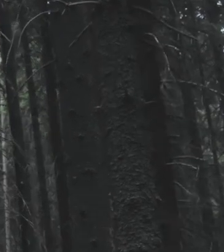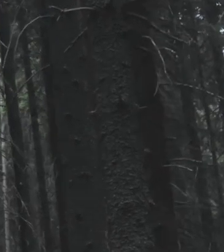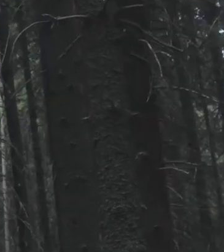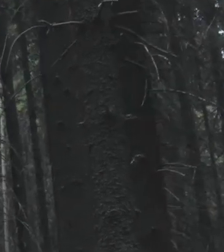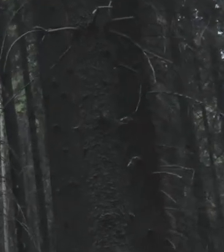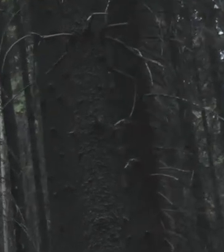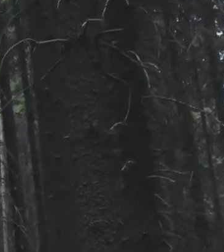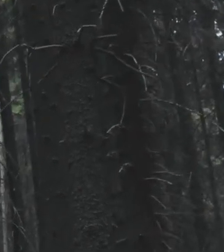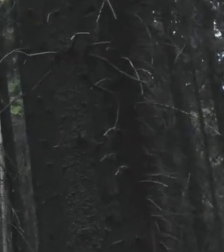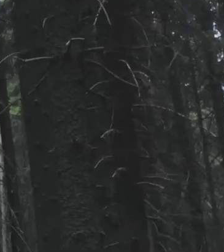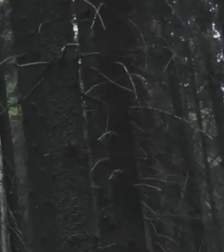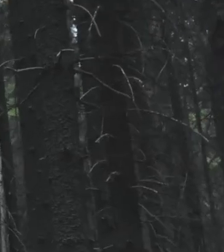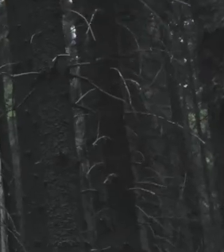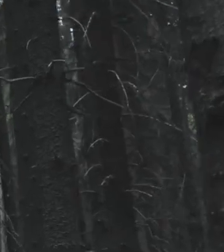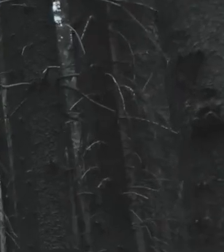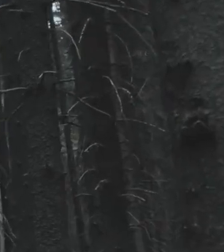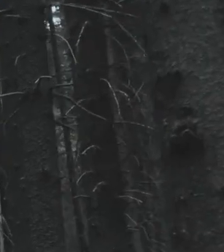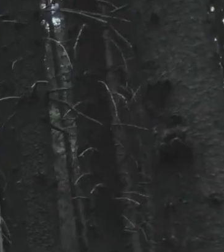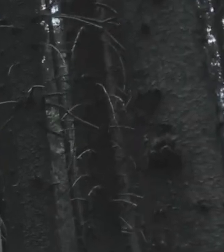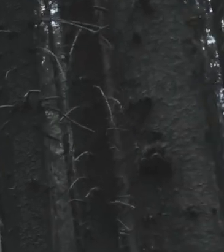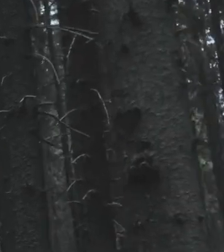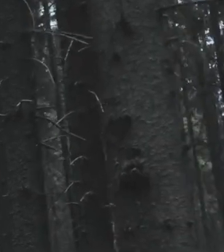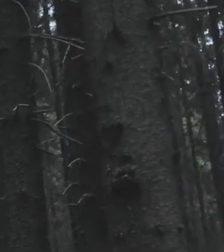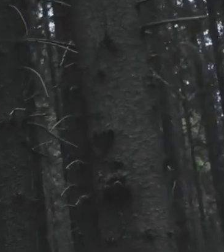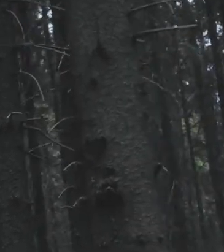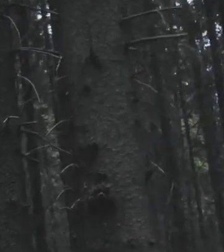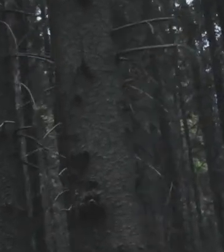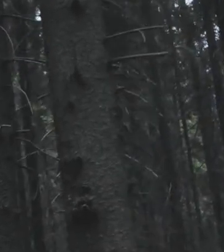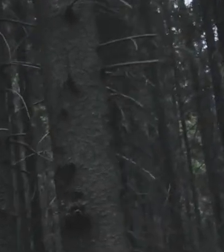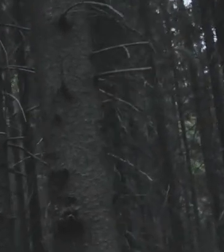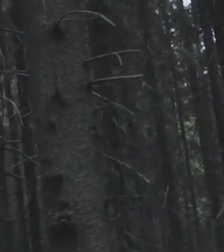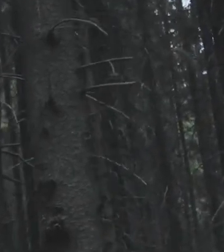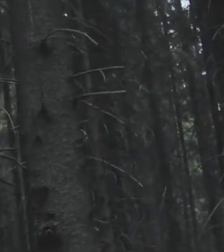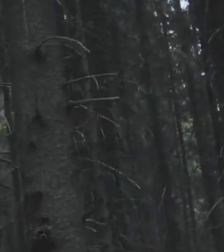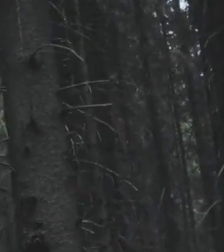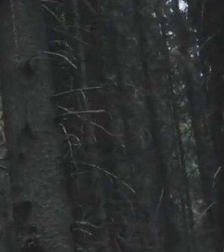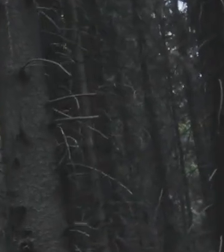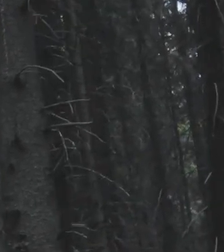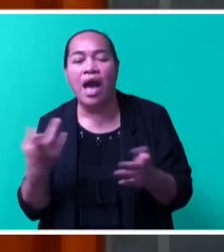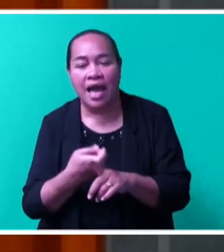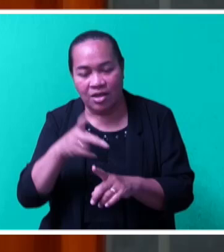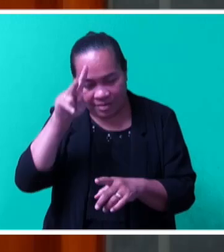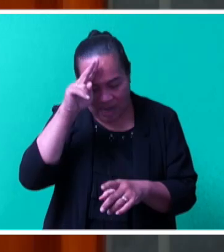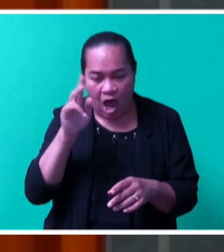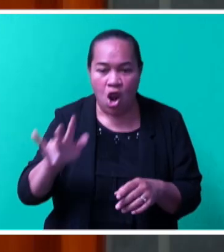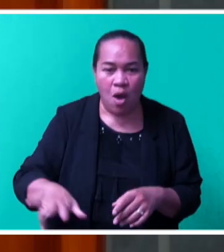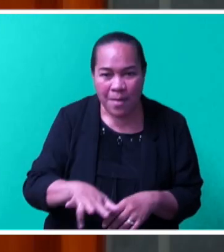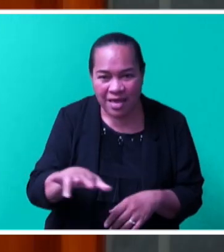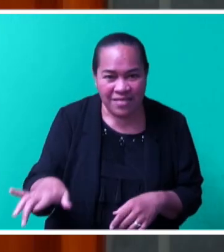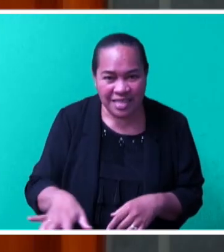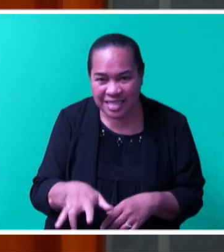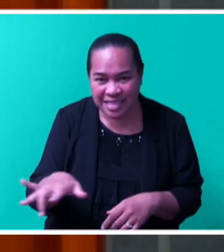funding will assist pine woodlot owners in Kadabu, Lomeviti and Lau through transport subsidies,